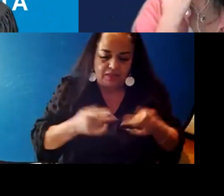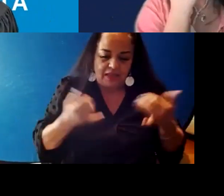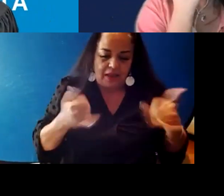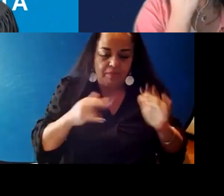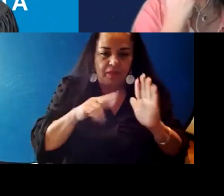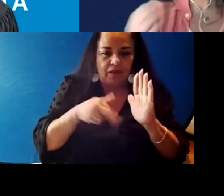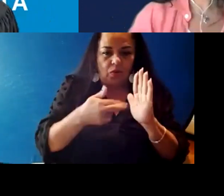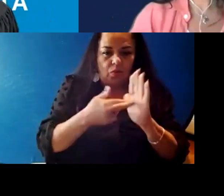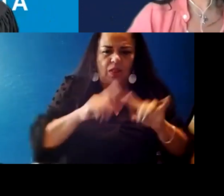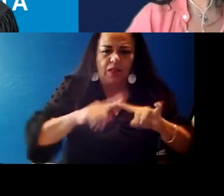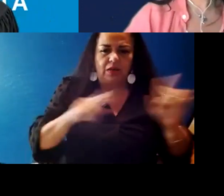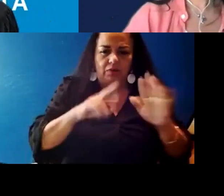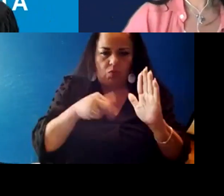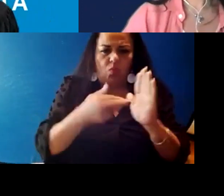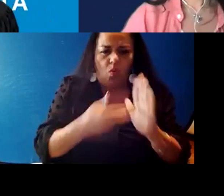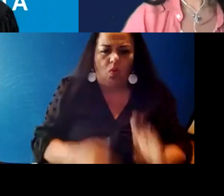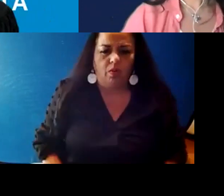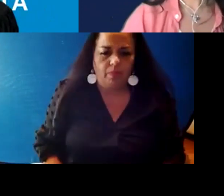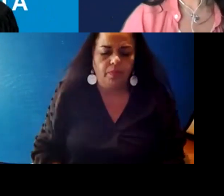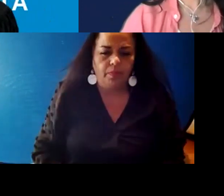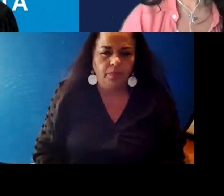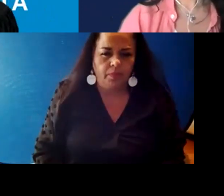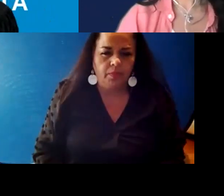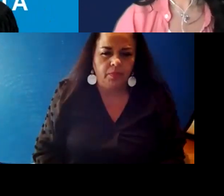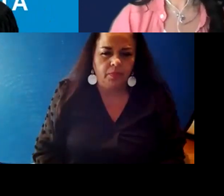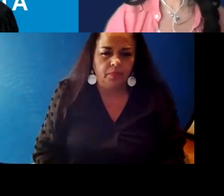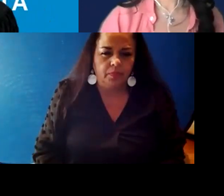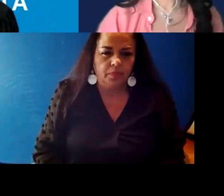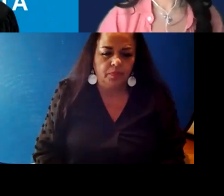in the engagement. And just last thing that,